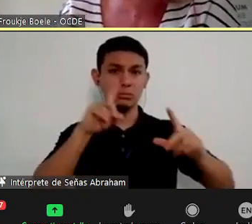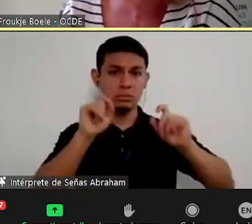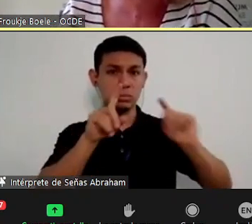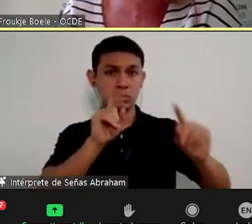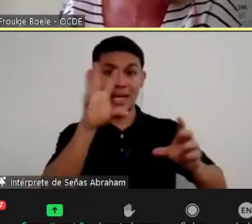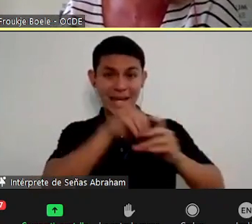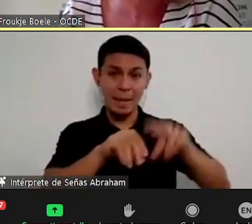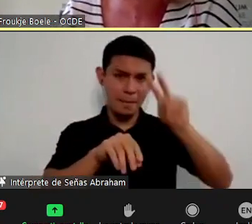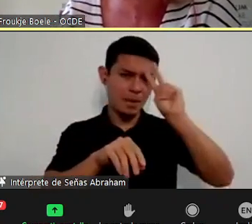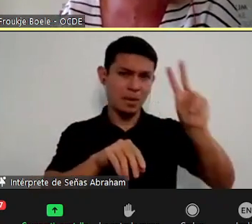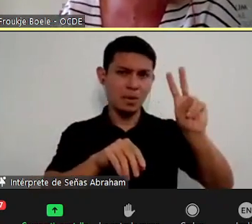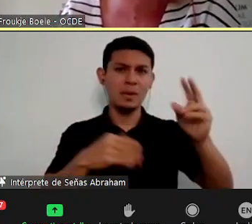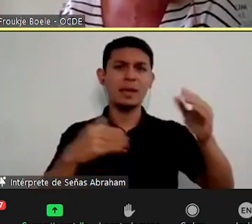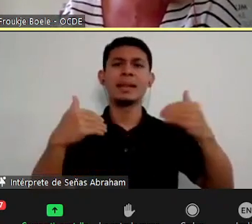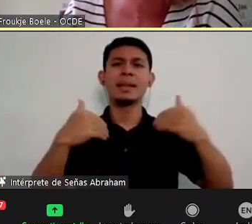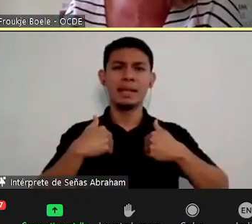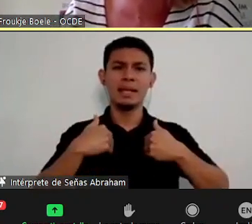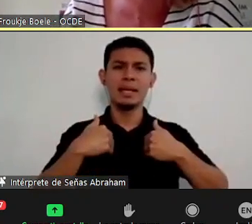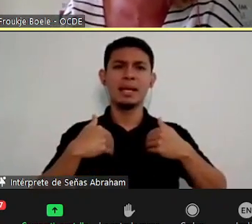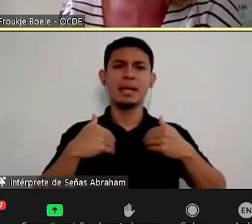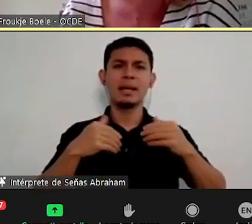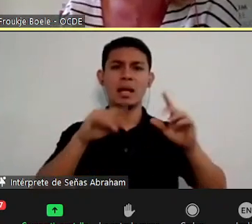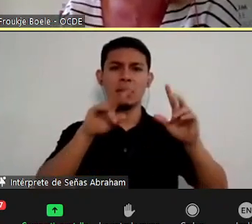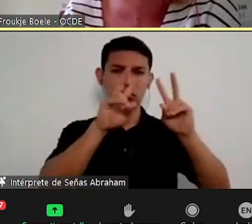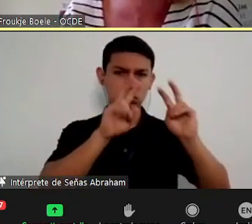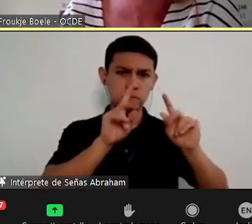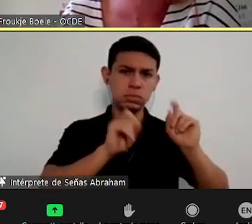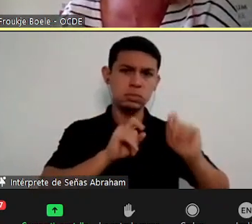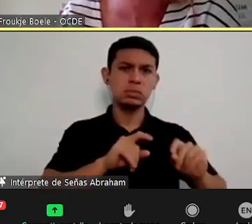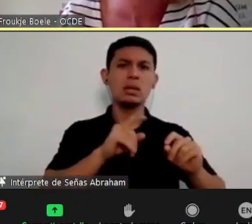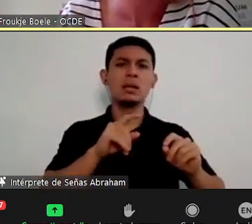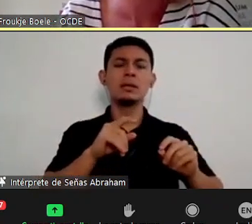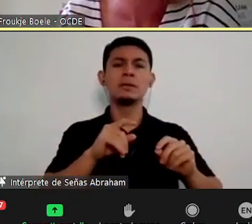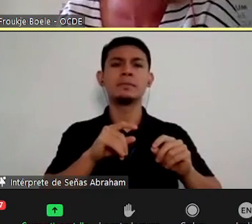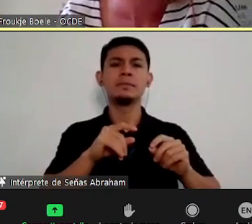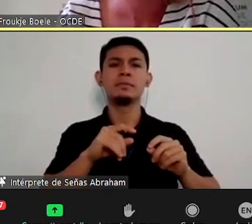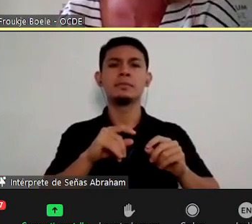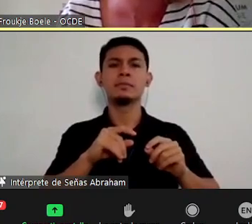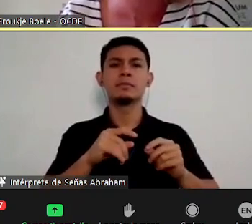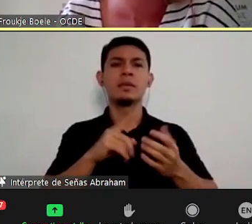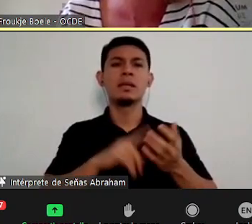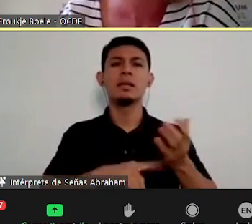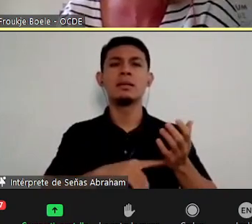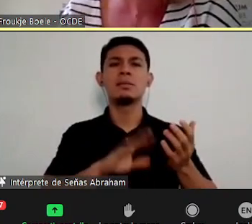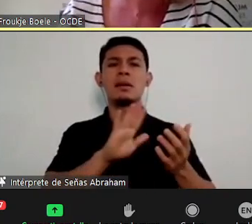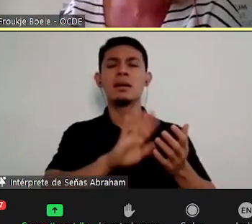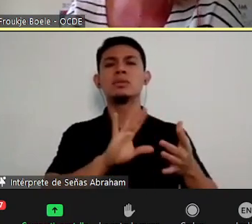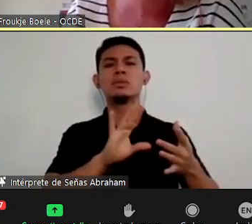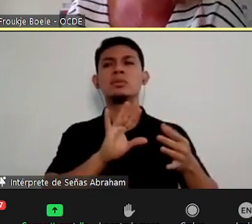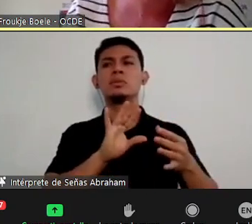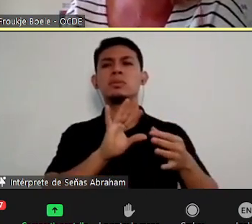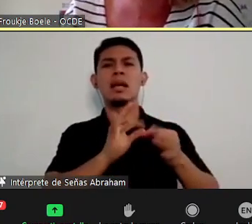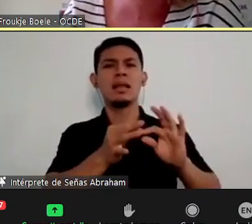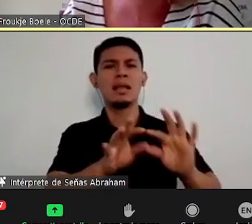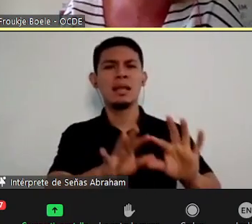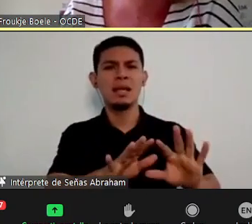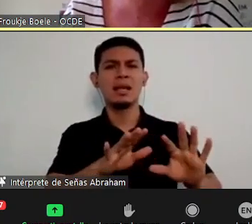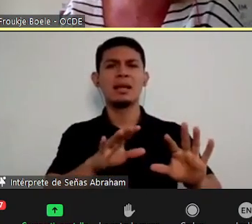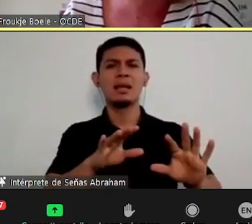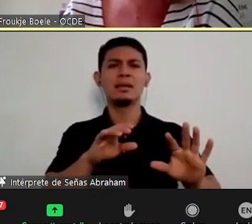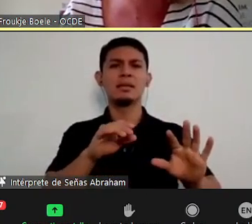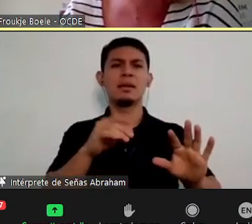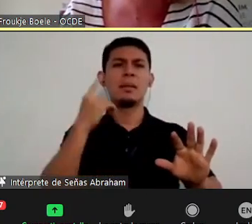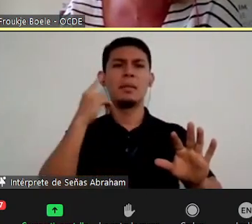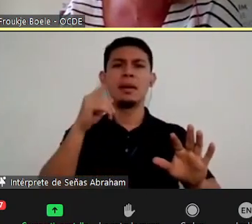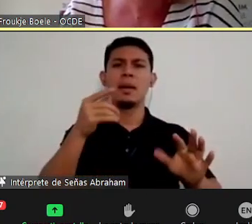companies that have been surveyed in peru have a risk assessment as part of a due diligence in their